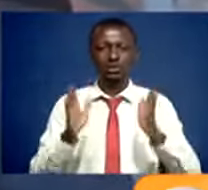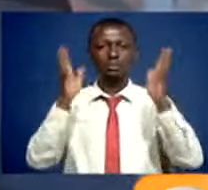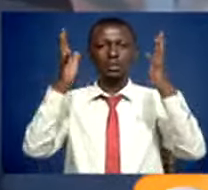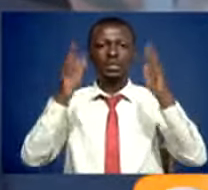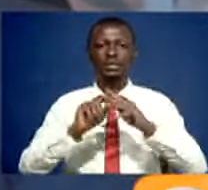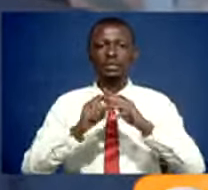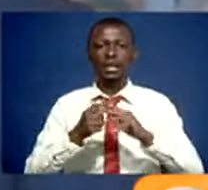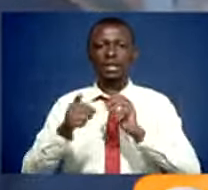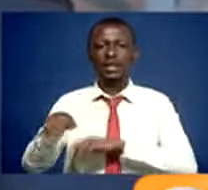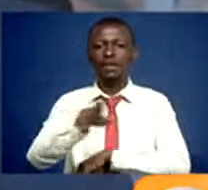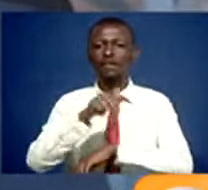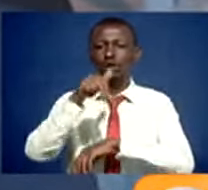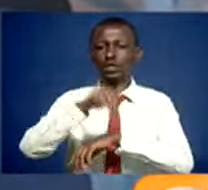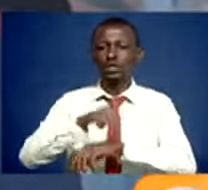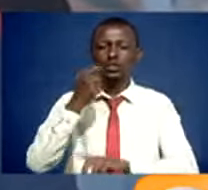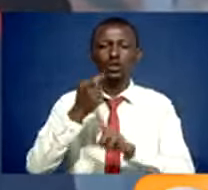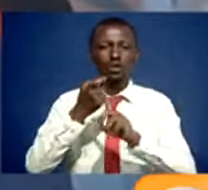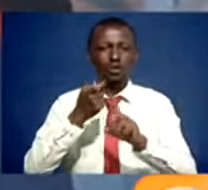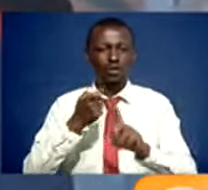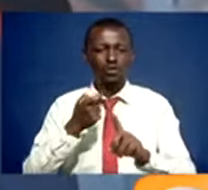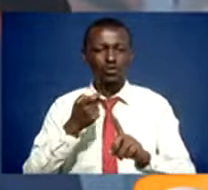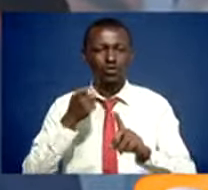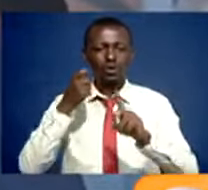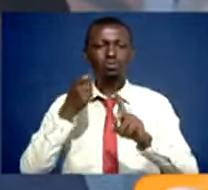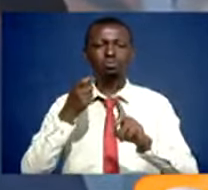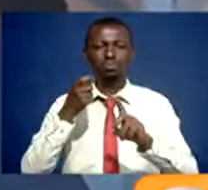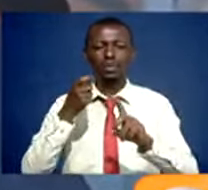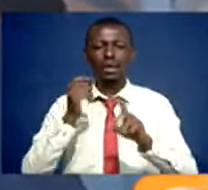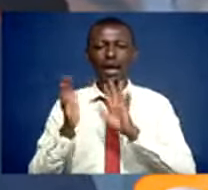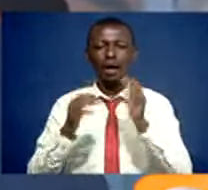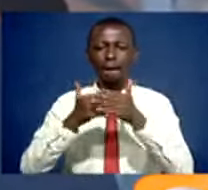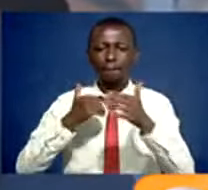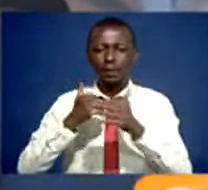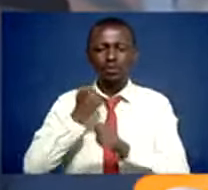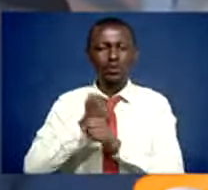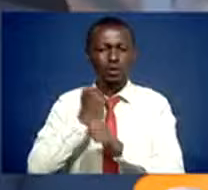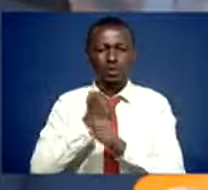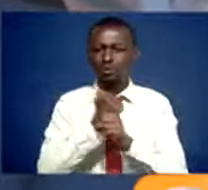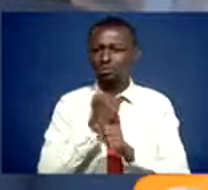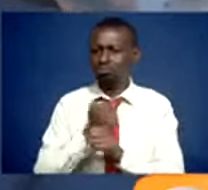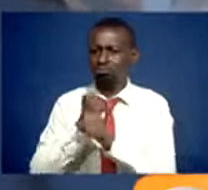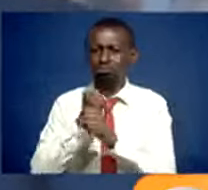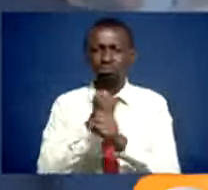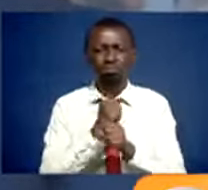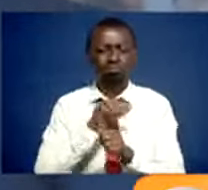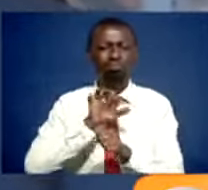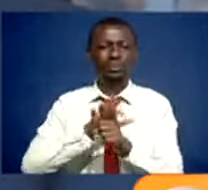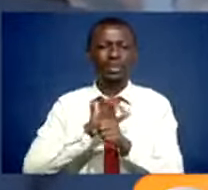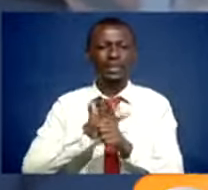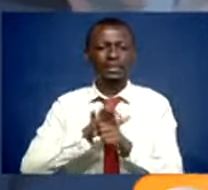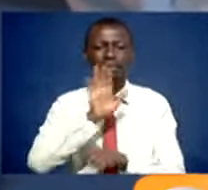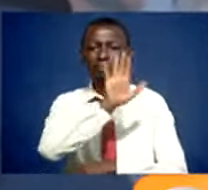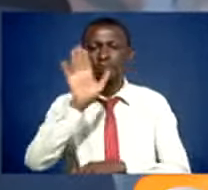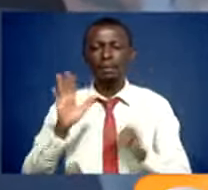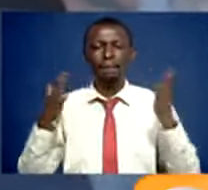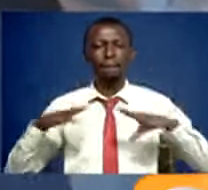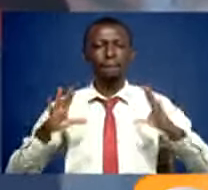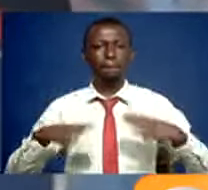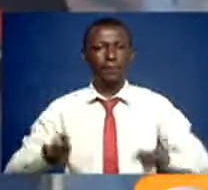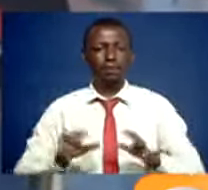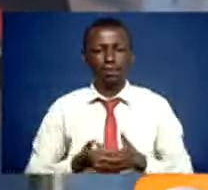nation out of the totality of the labors of millions of its people.